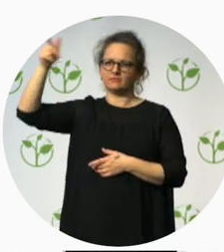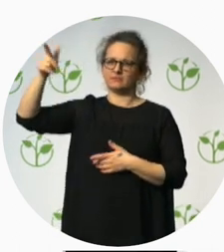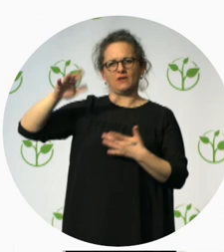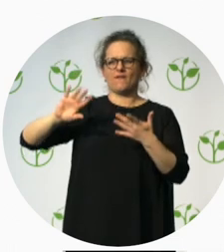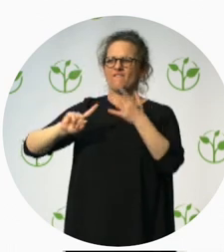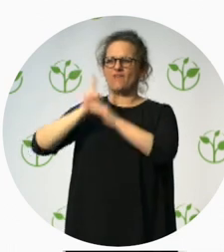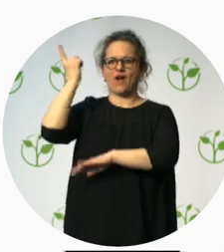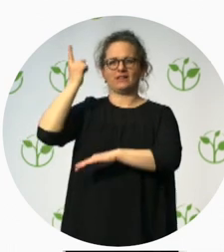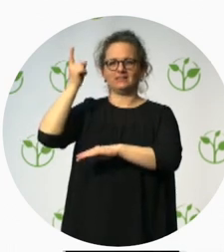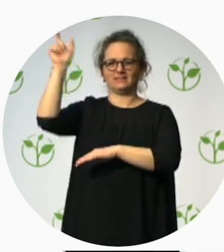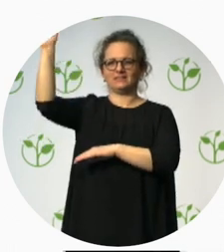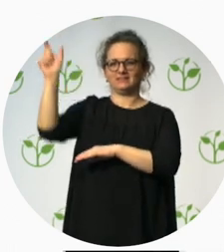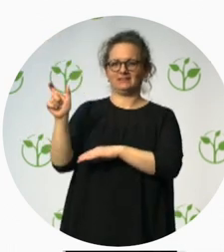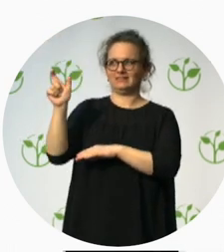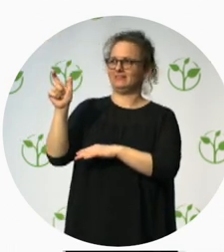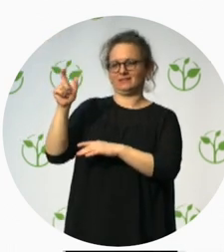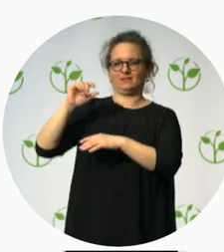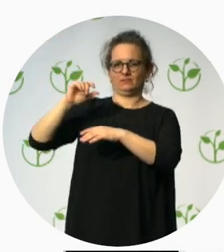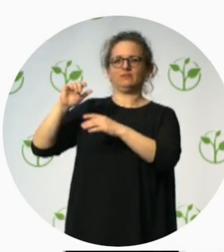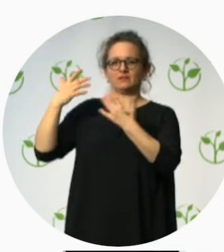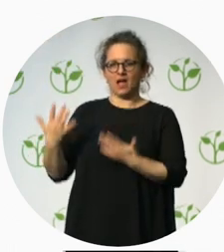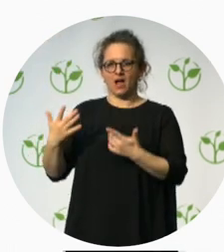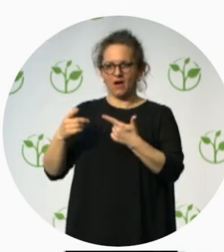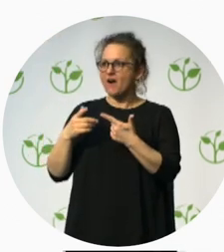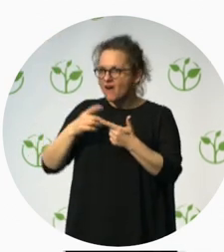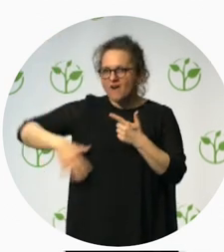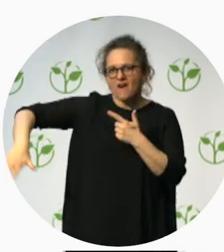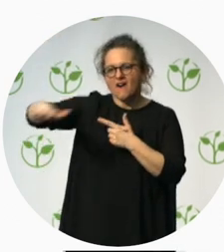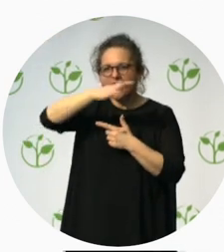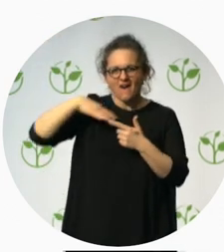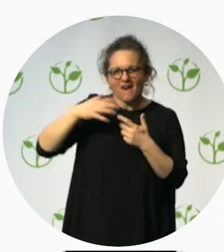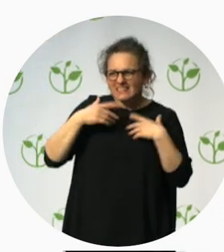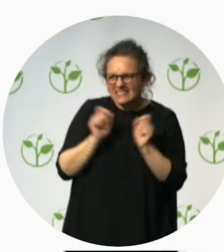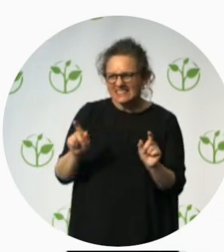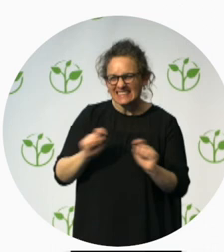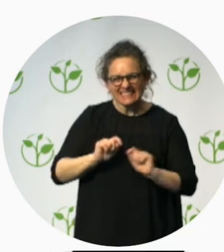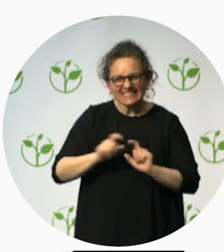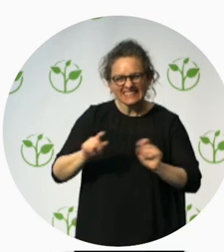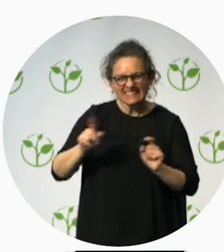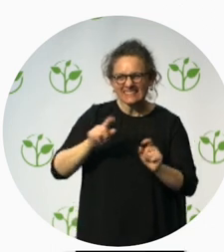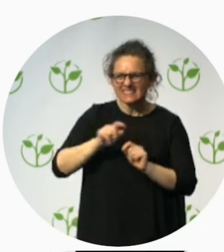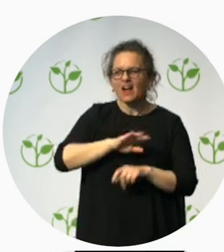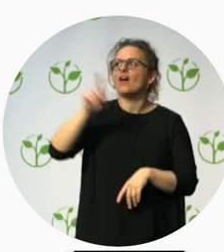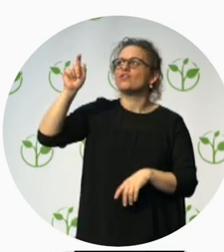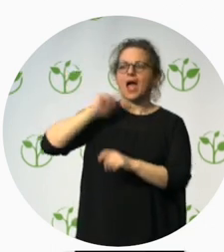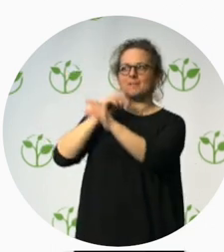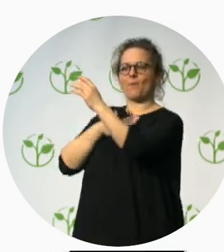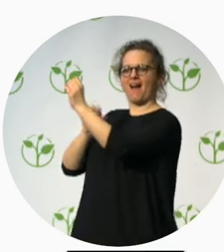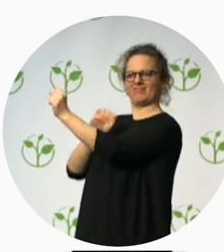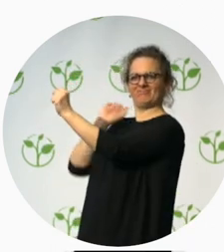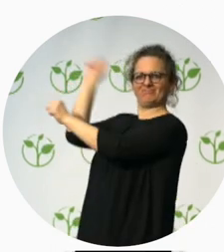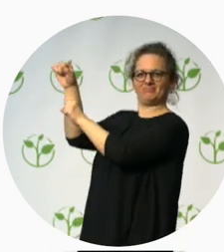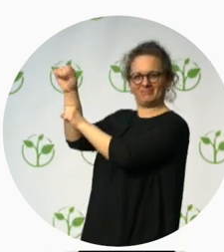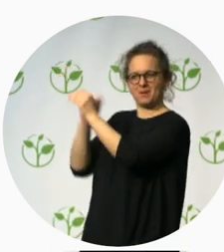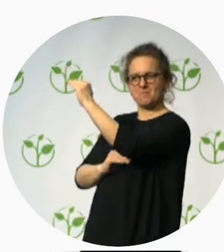half? Come on, let's do it. As Victor says, big, right? Big, dream big, expect big. So come